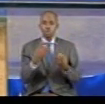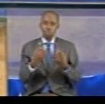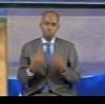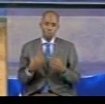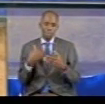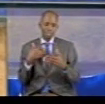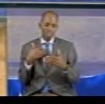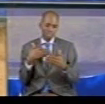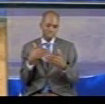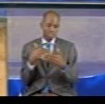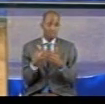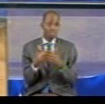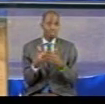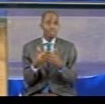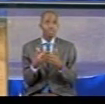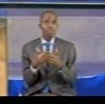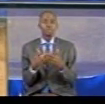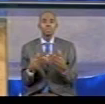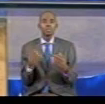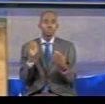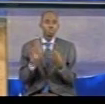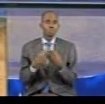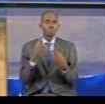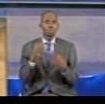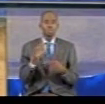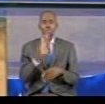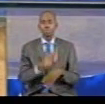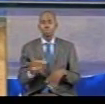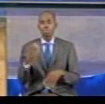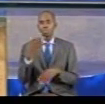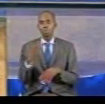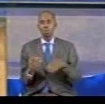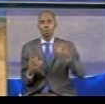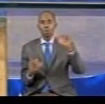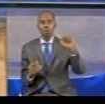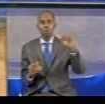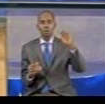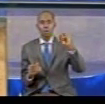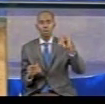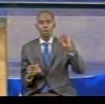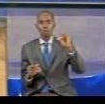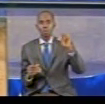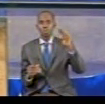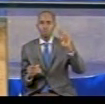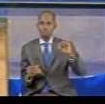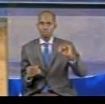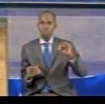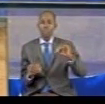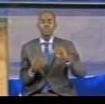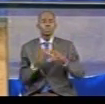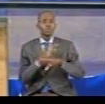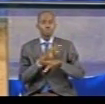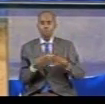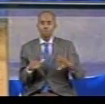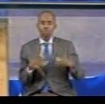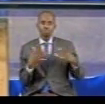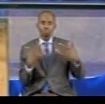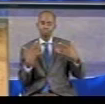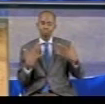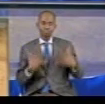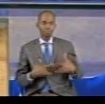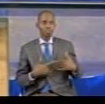over against the children of Ammon, distress them not,